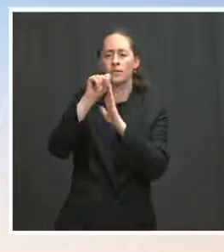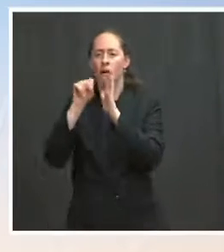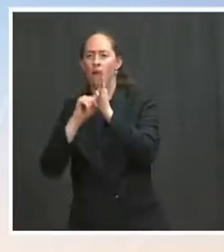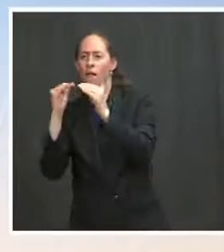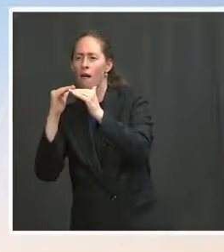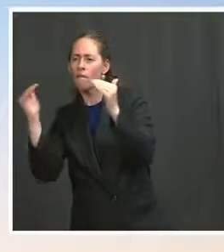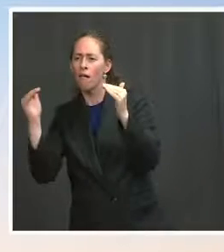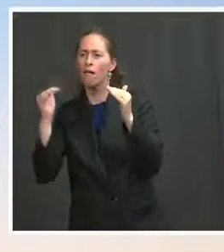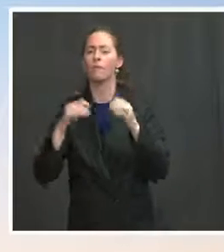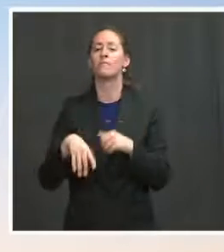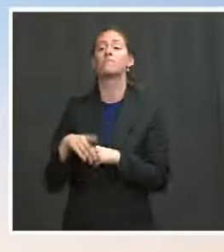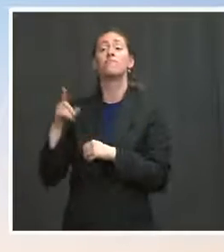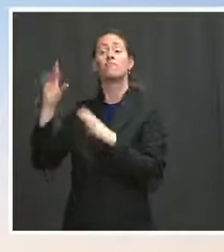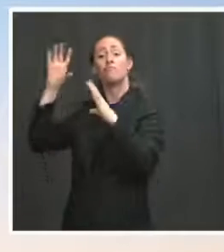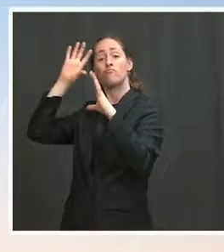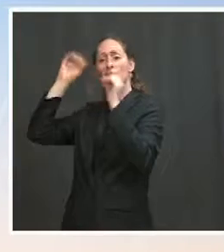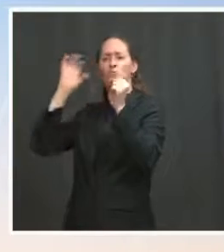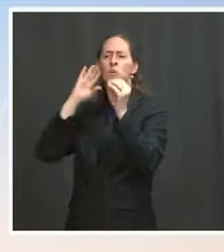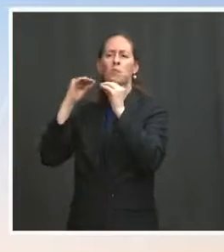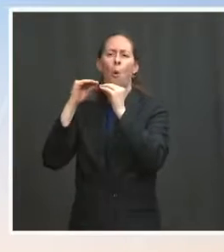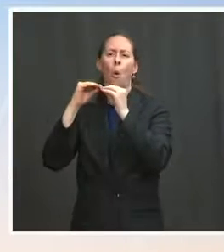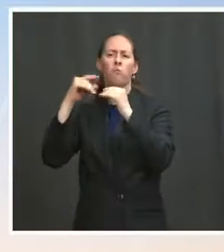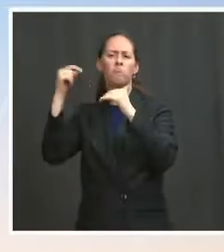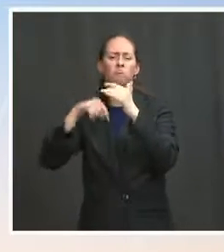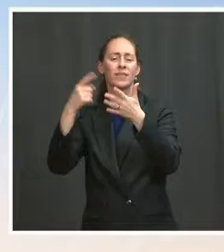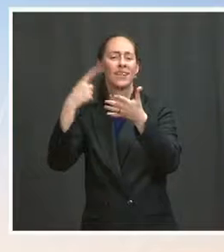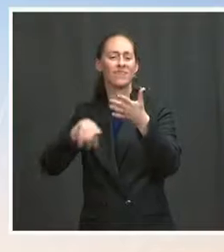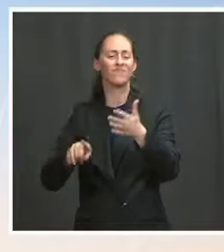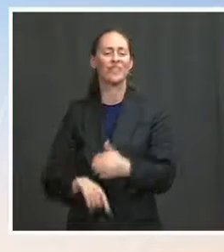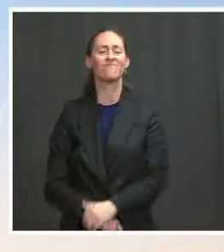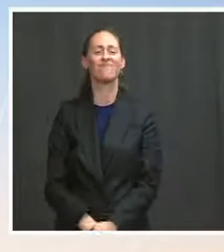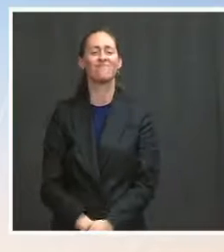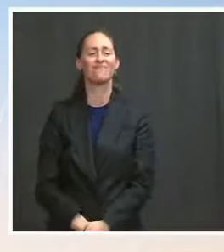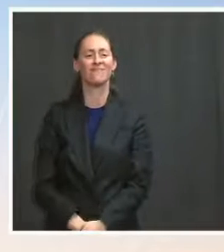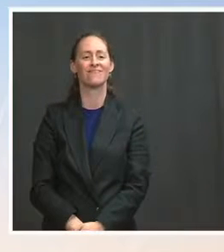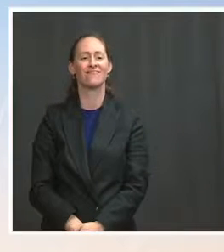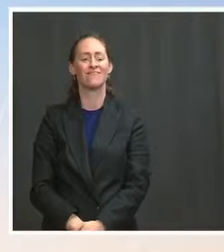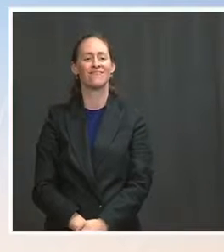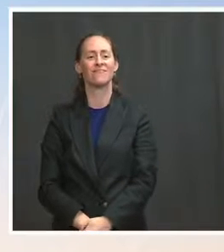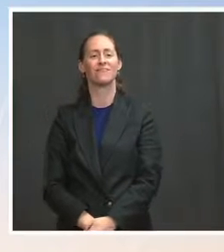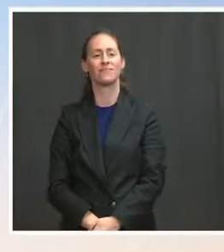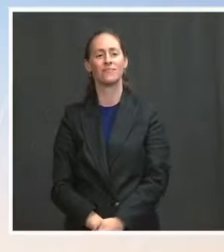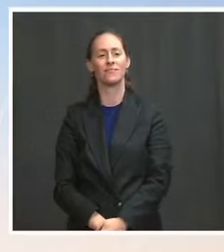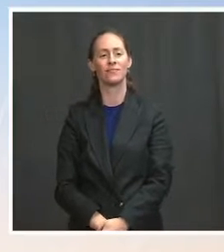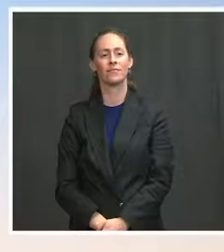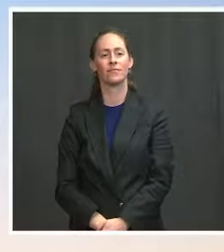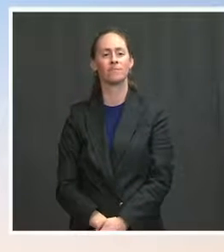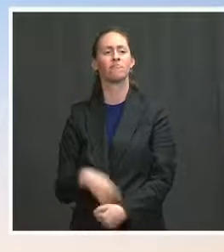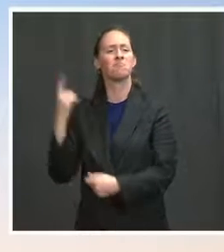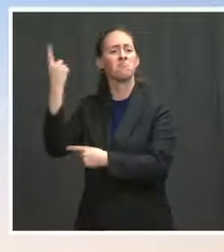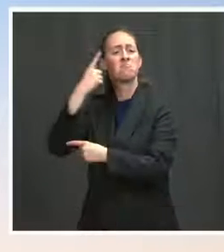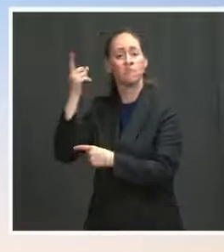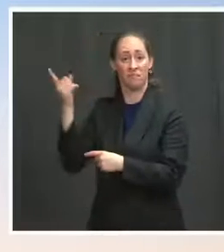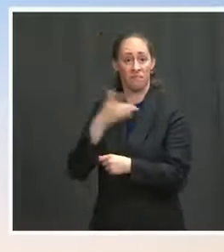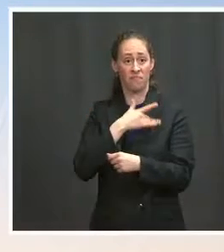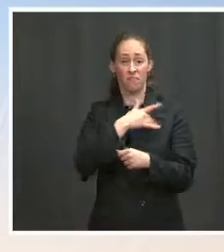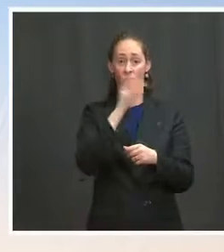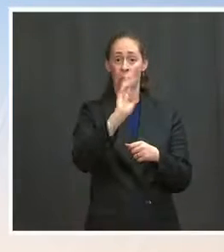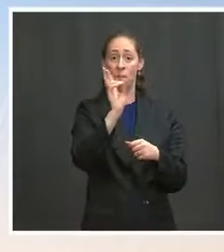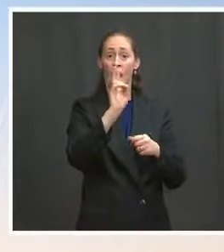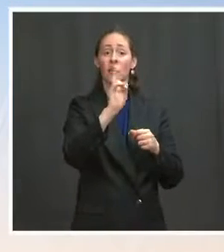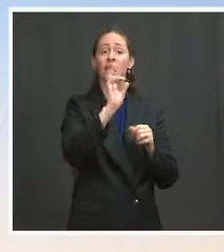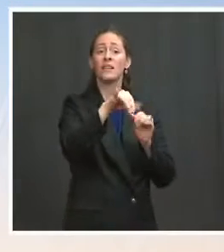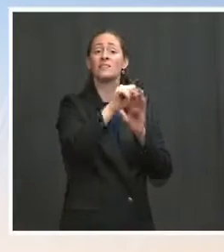week. Does the administration believe that's making a difference in Republican-controlled state legislatures? We'll have to see. Go